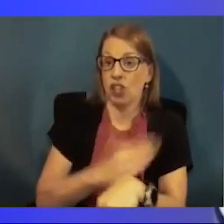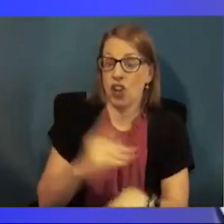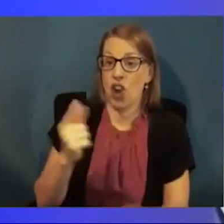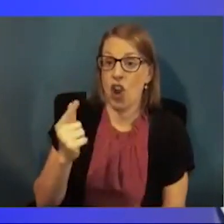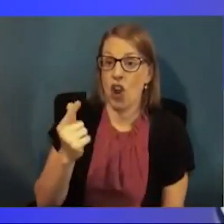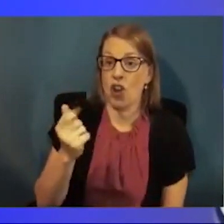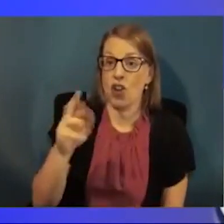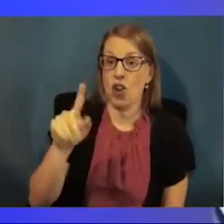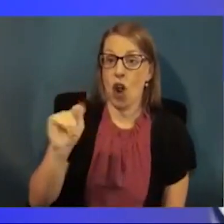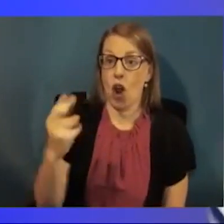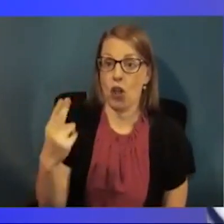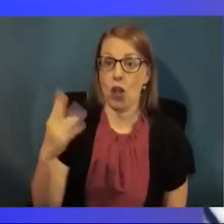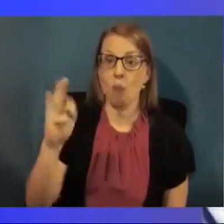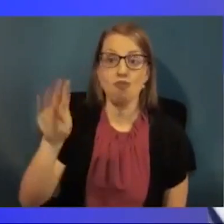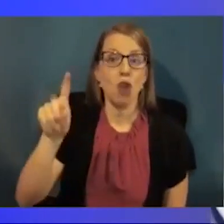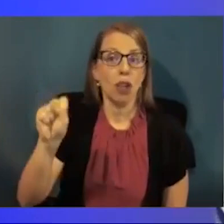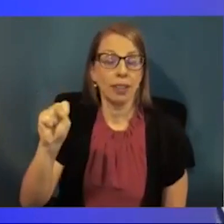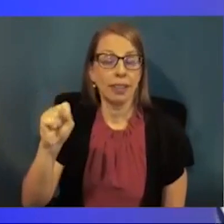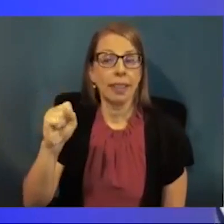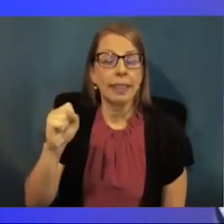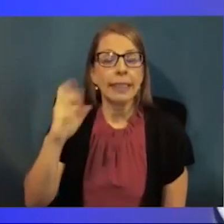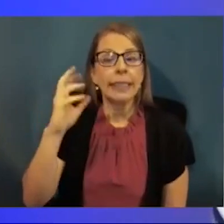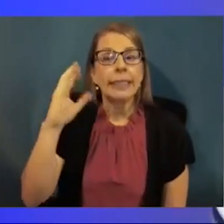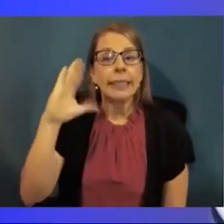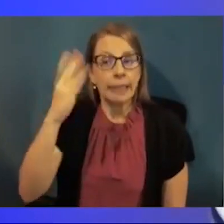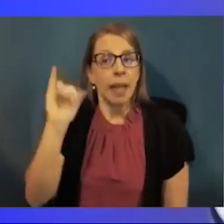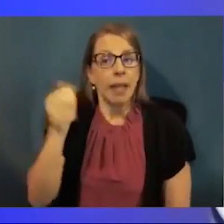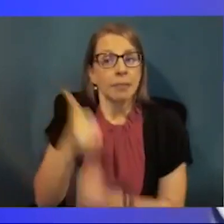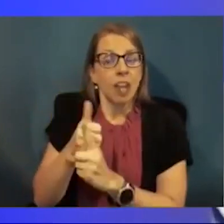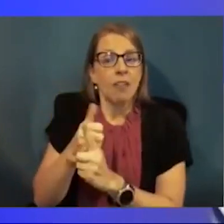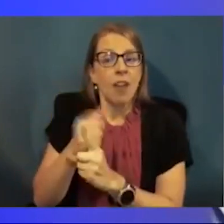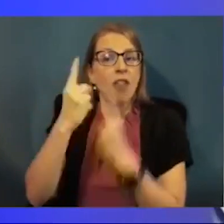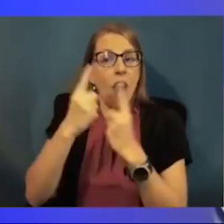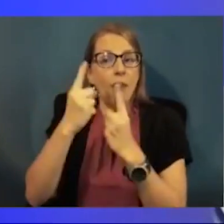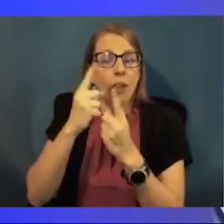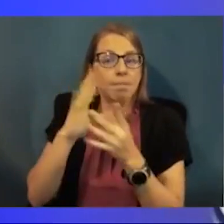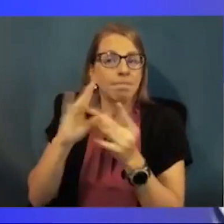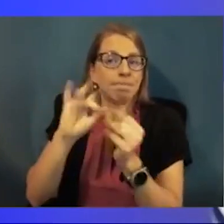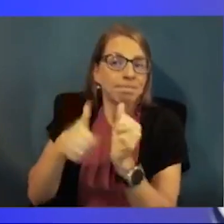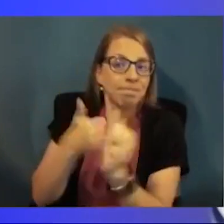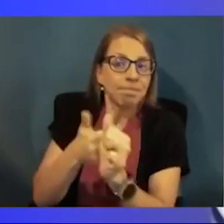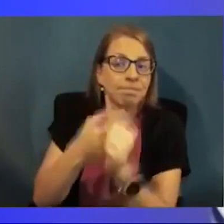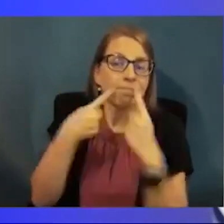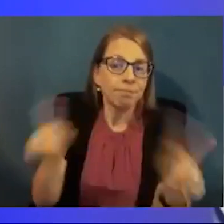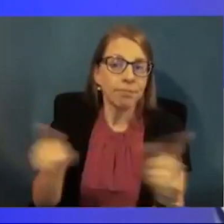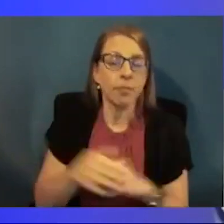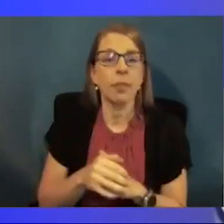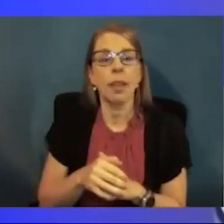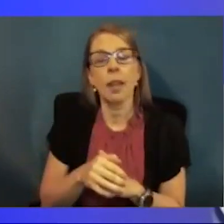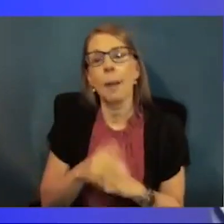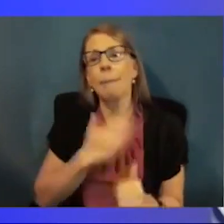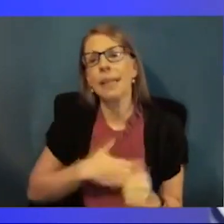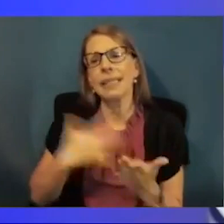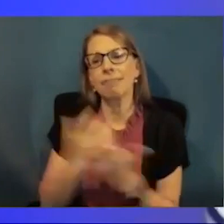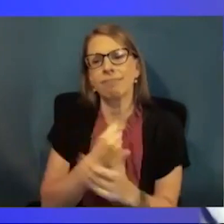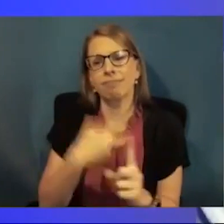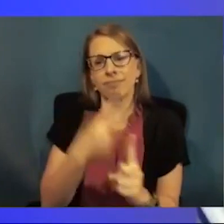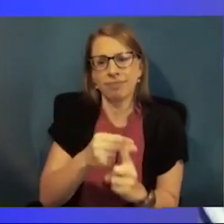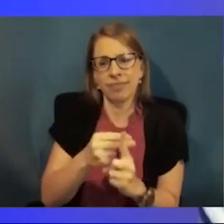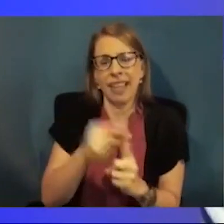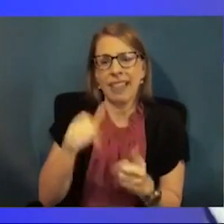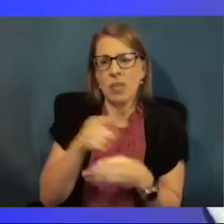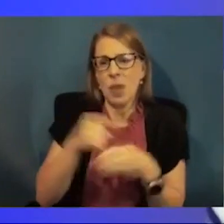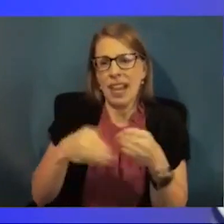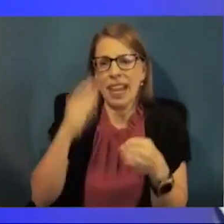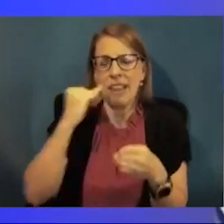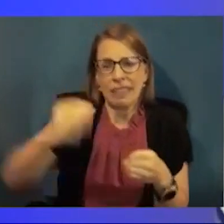thoughtful comment about that, continue to protect yourself. First of all, please go get vaccinated this weekend if you haven't already. And if you are in those